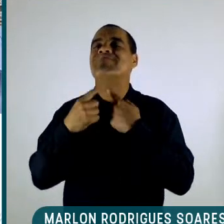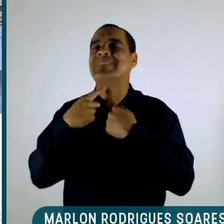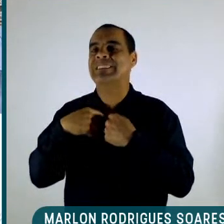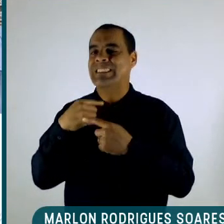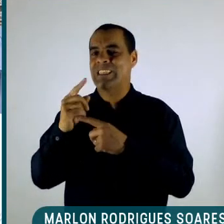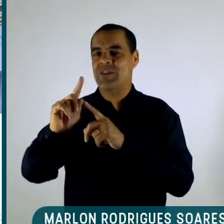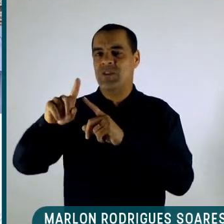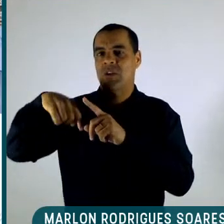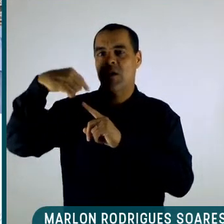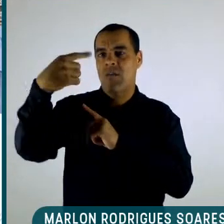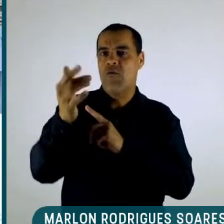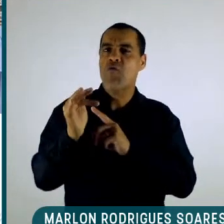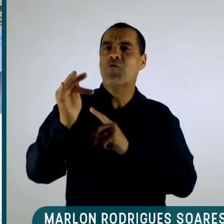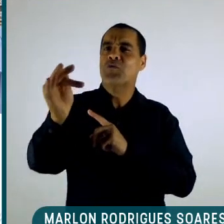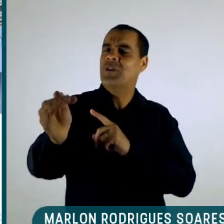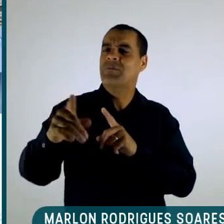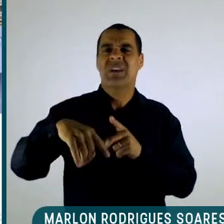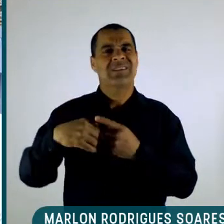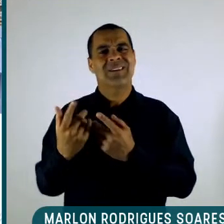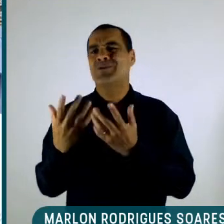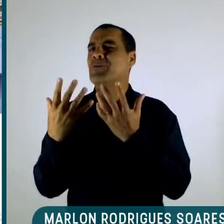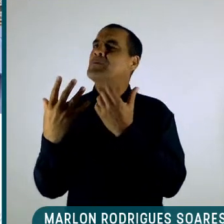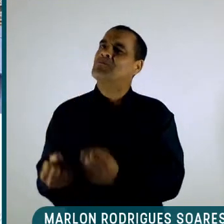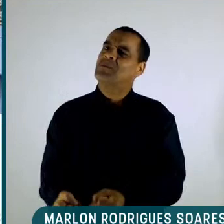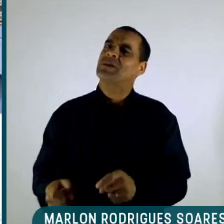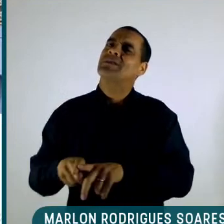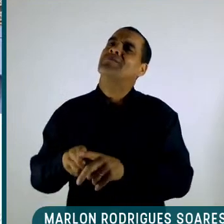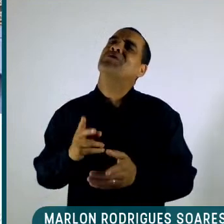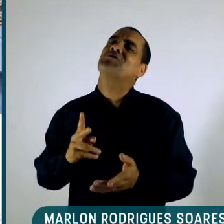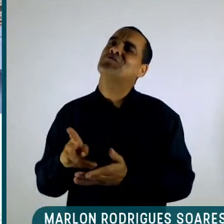far, and then that happened,